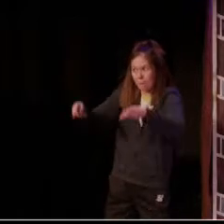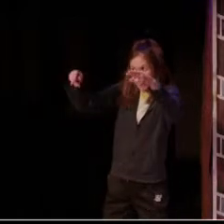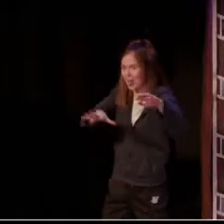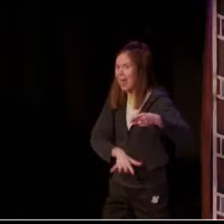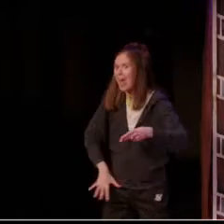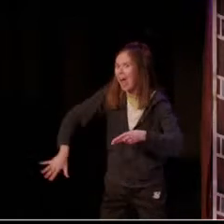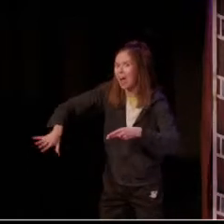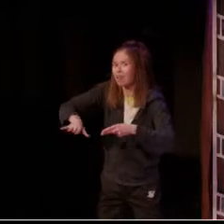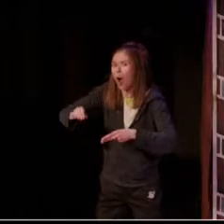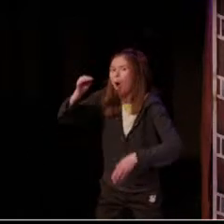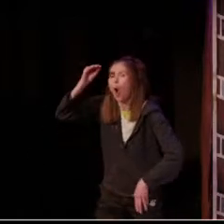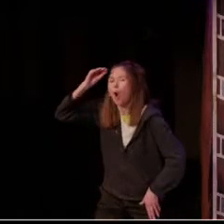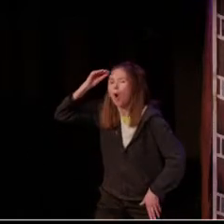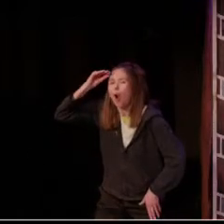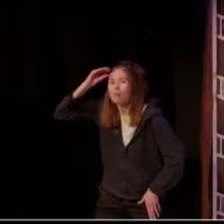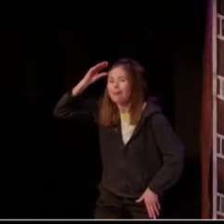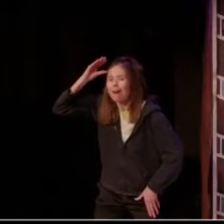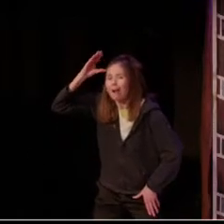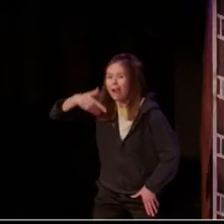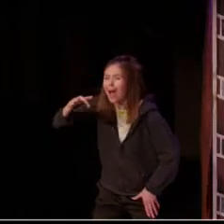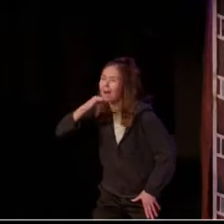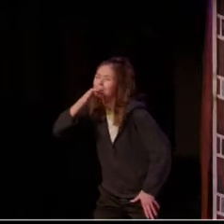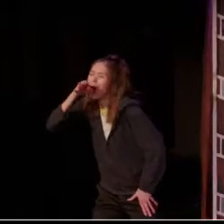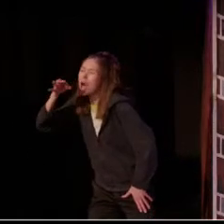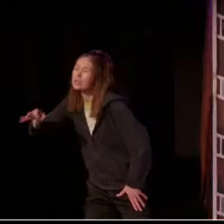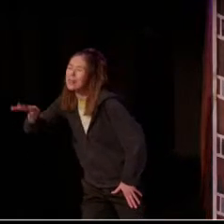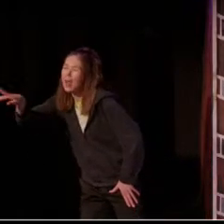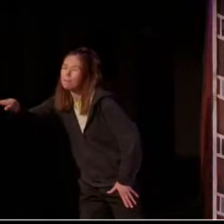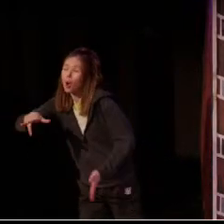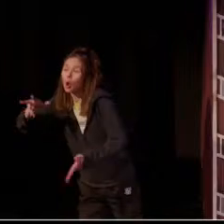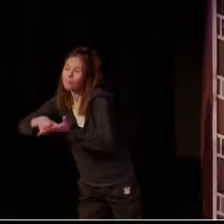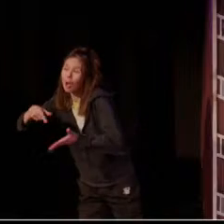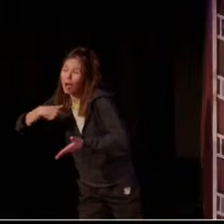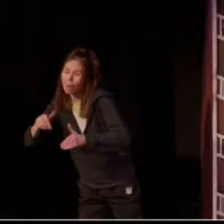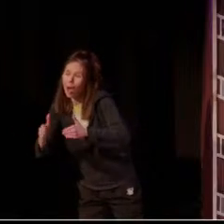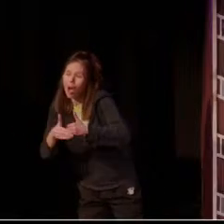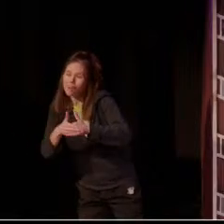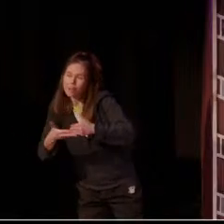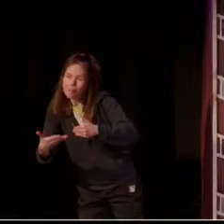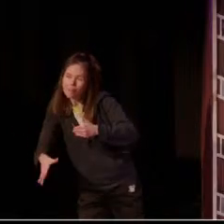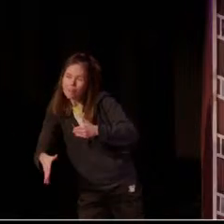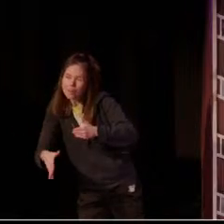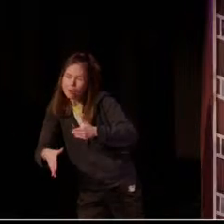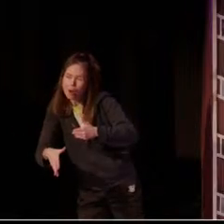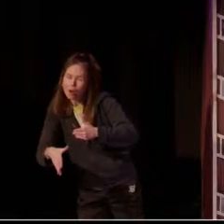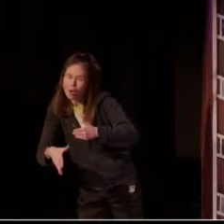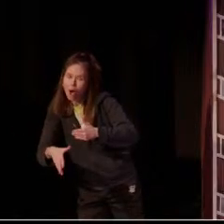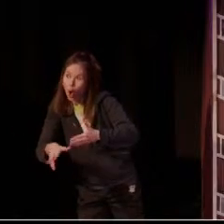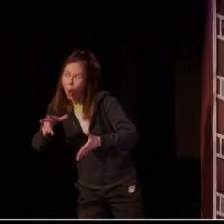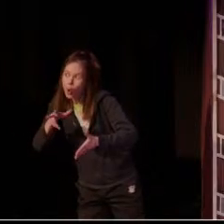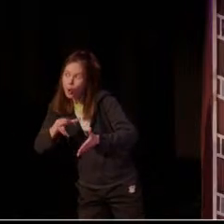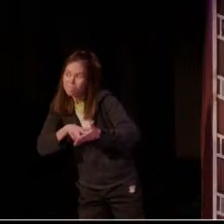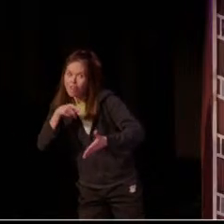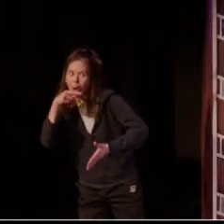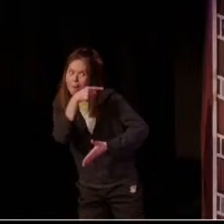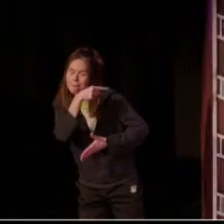on. Have I done well? You have, indeed. The